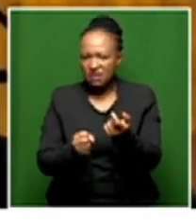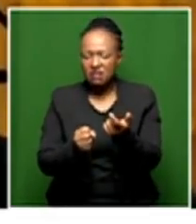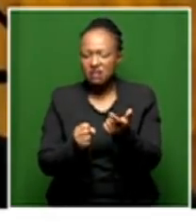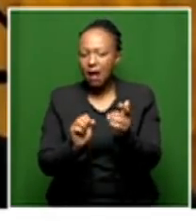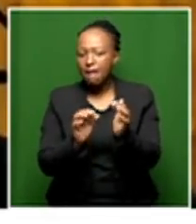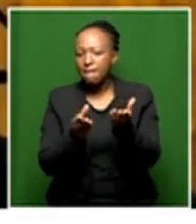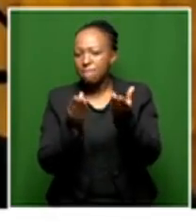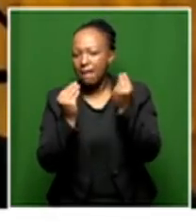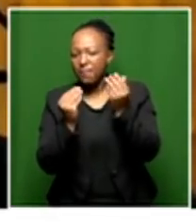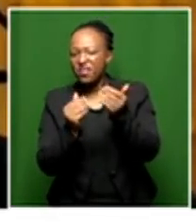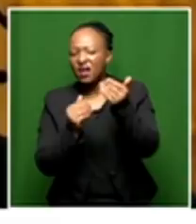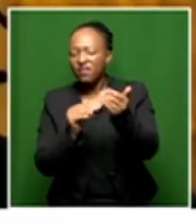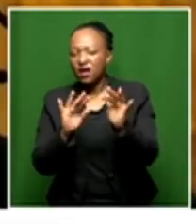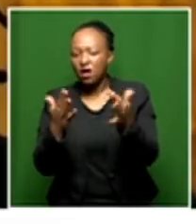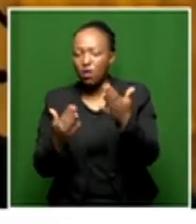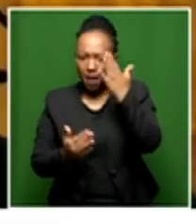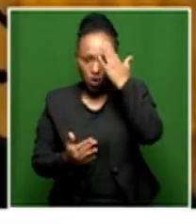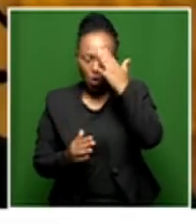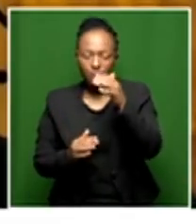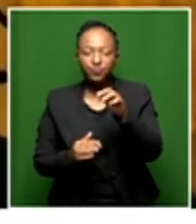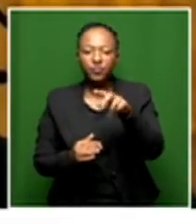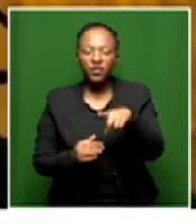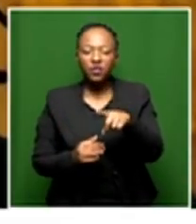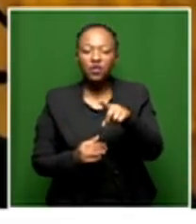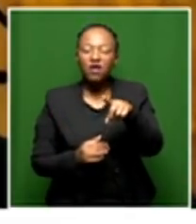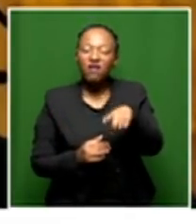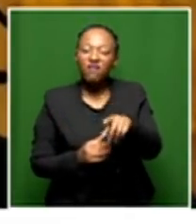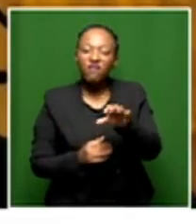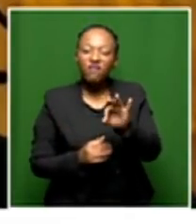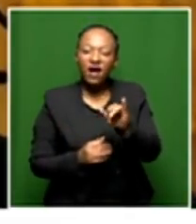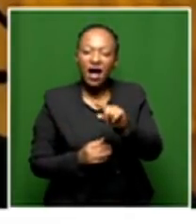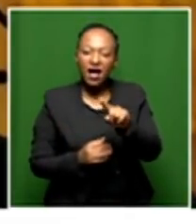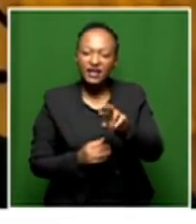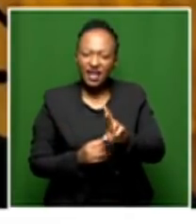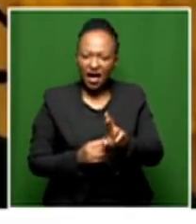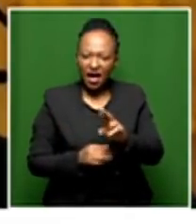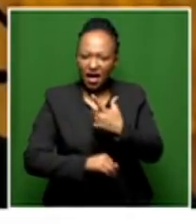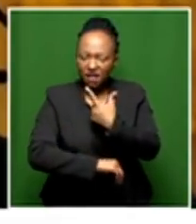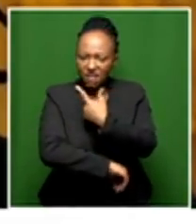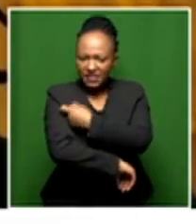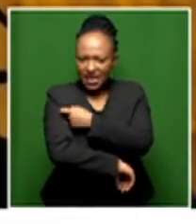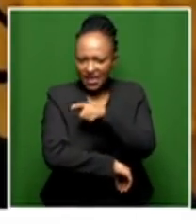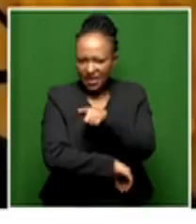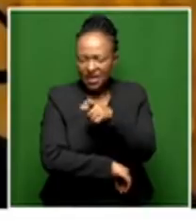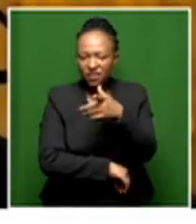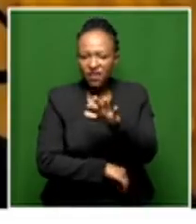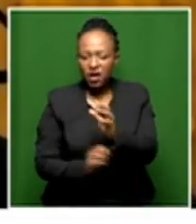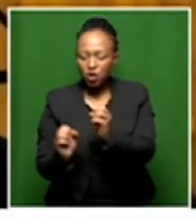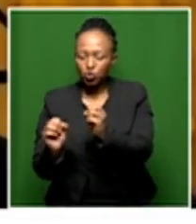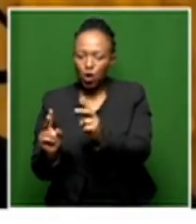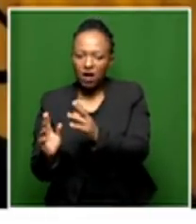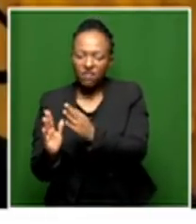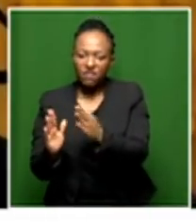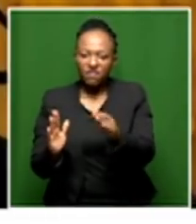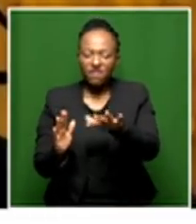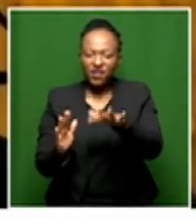that Pfizer was also approved for people, I think, children between the ages of 12 to 15 years old in